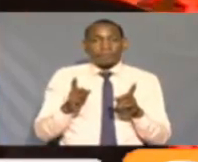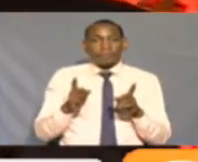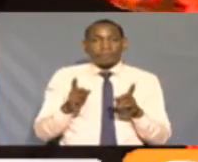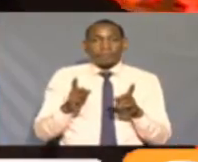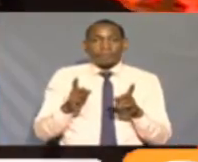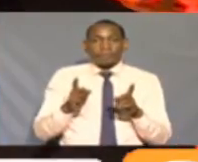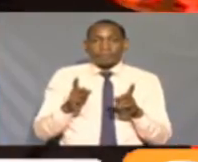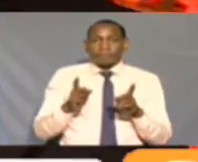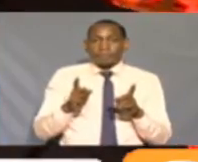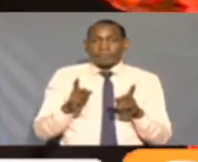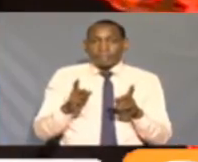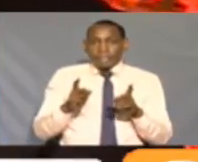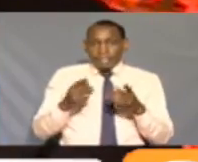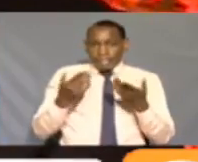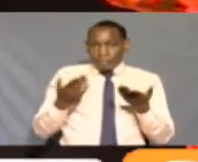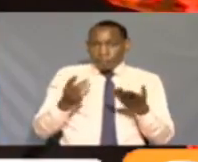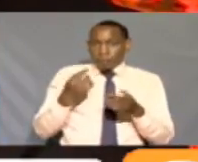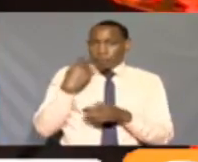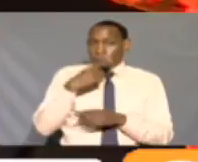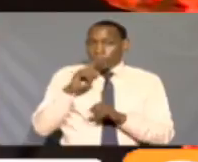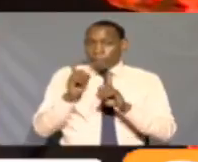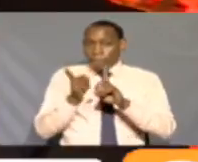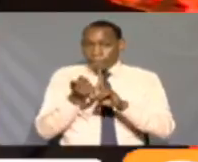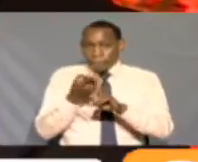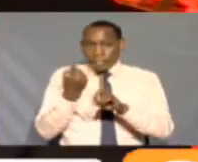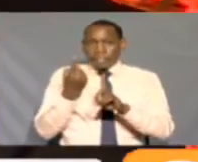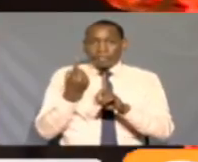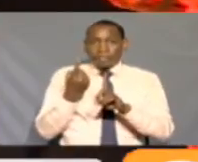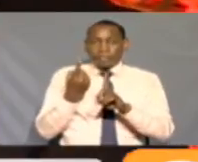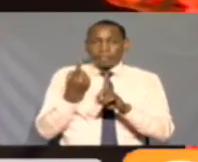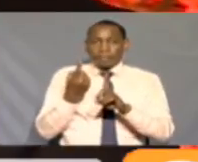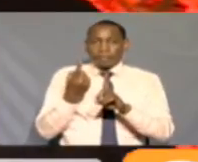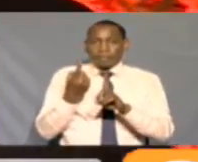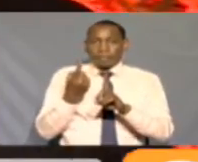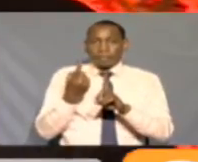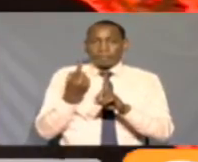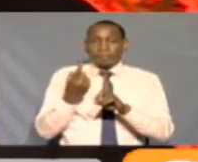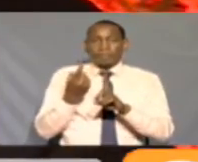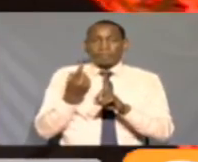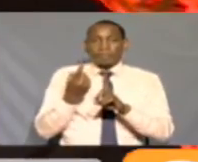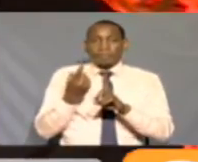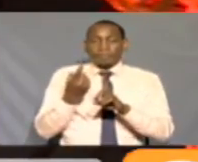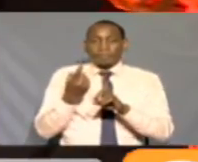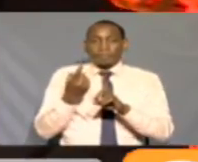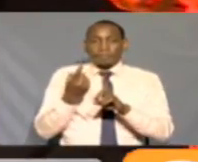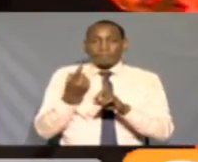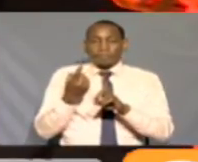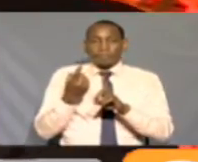Who will be the first to tie the proverbial bell?